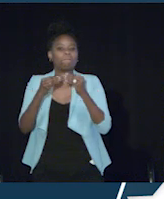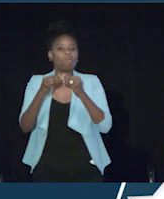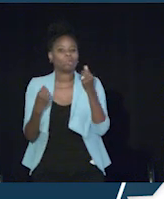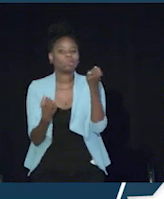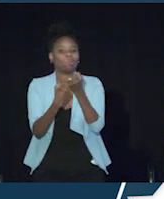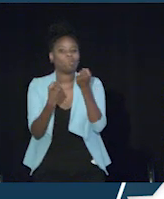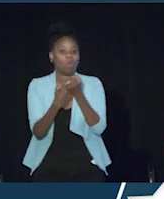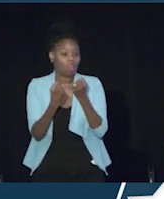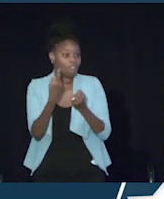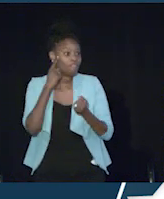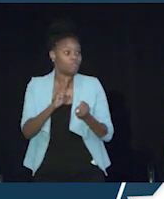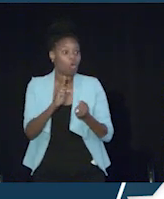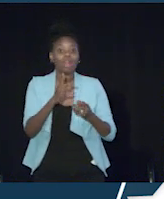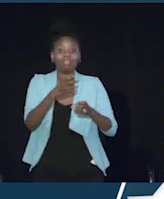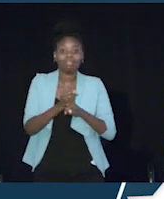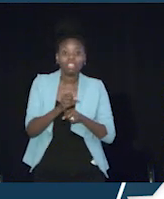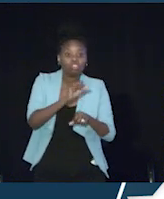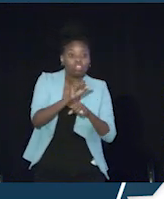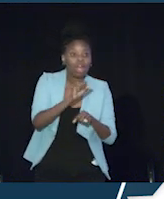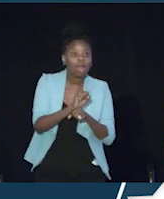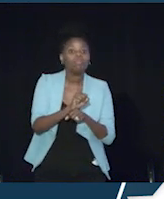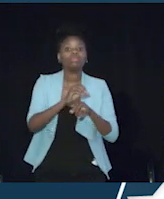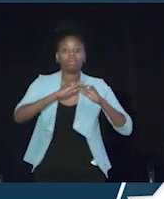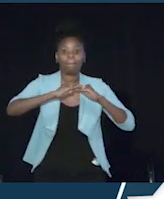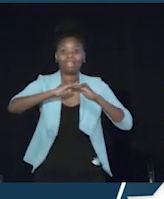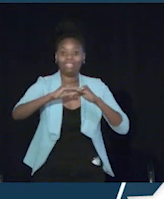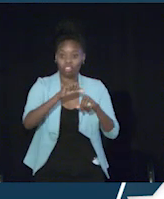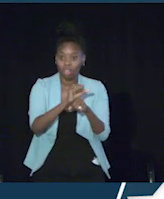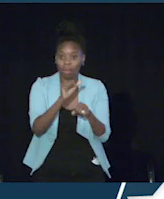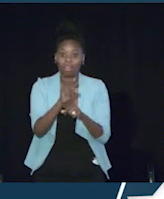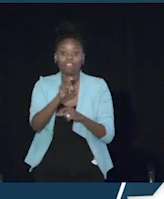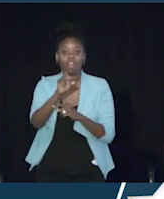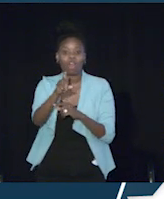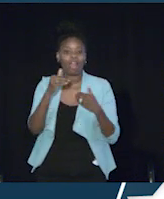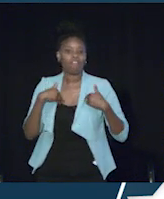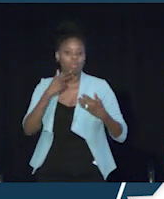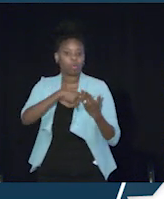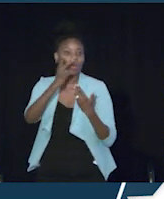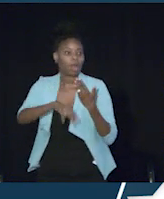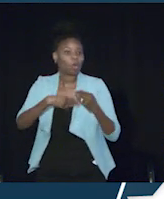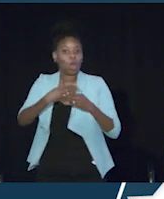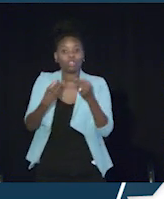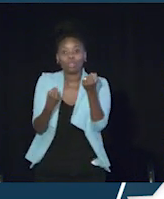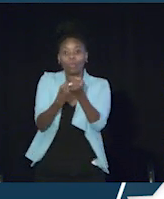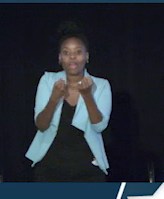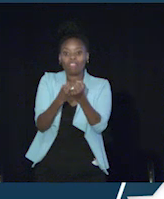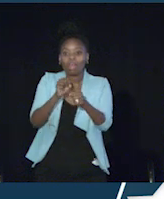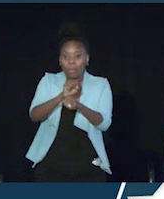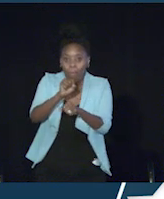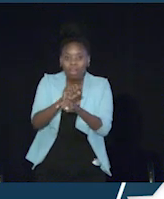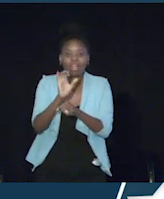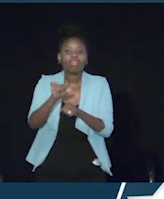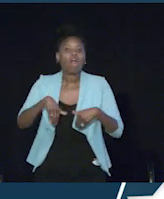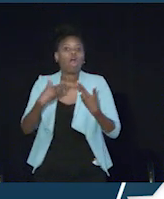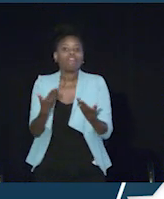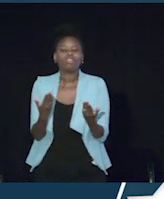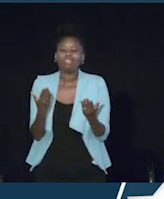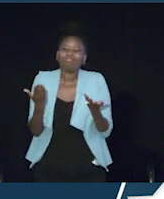to obtain and maintain employment, VR offers what's called supported employment that offers a little bit